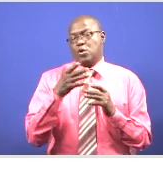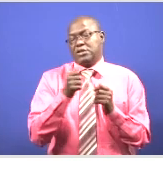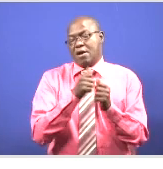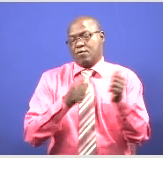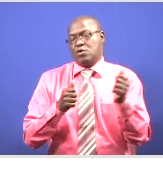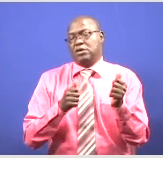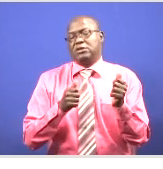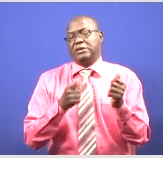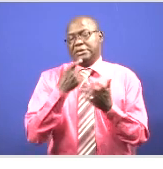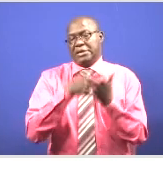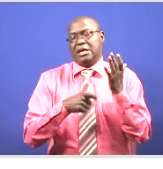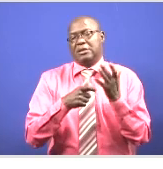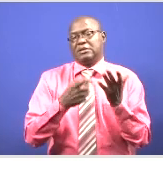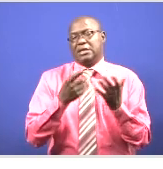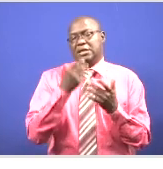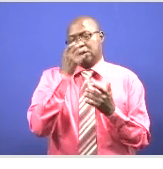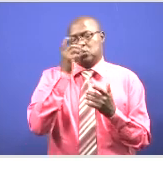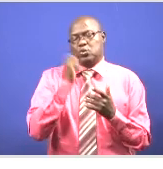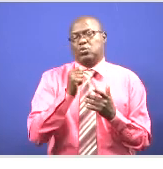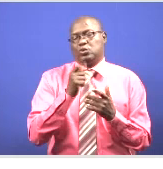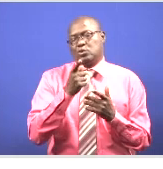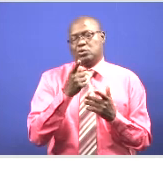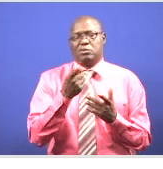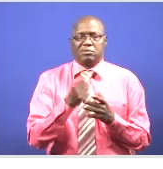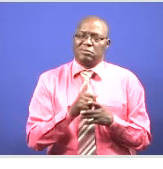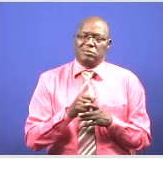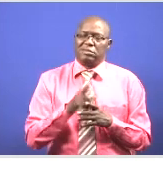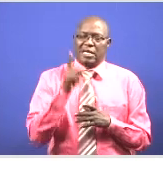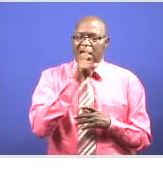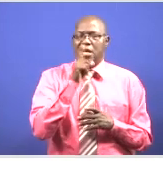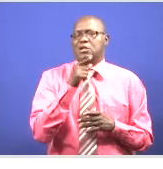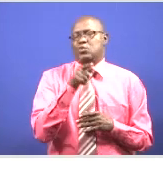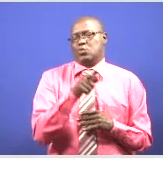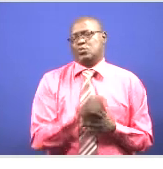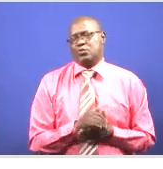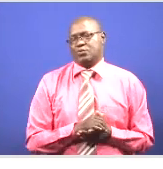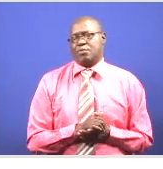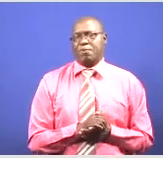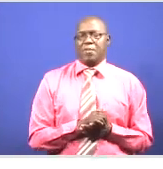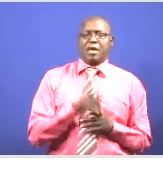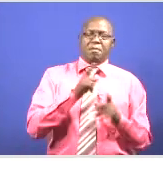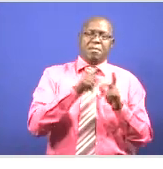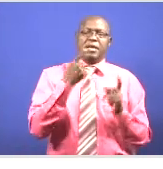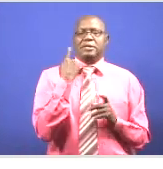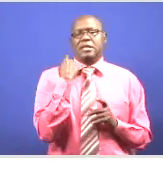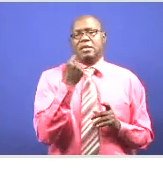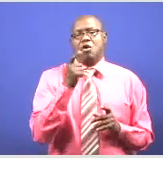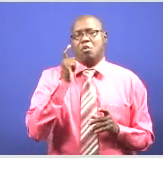neck. Yes, now, he's looking for you. Talking about transactions, uh-huh. and recently we saw the mobile to